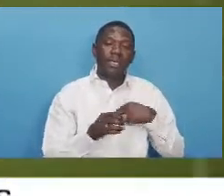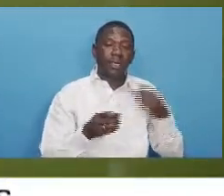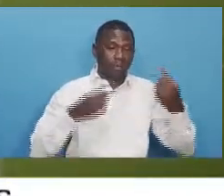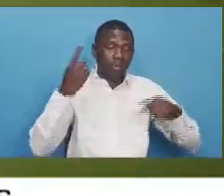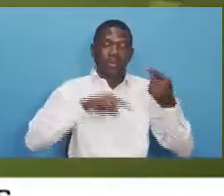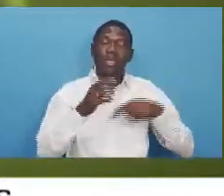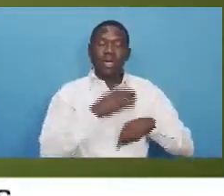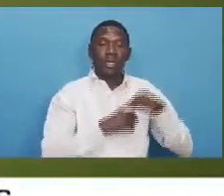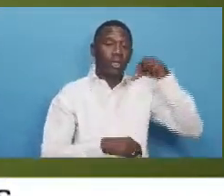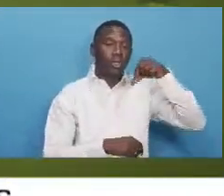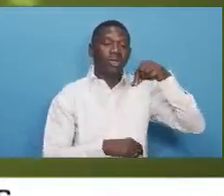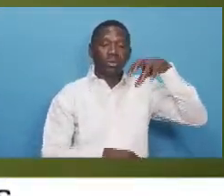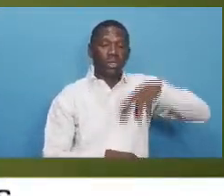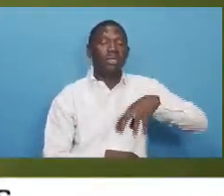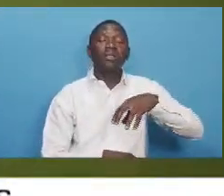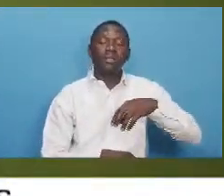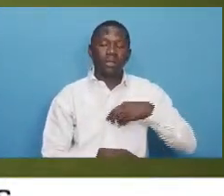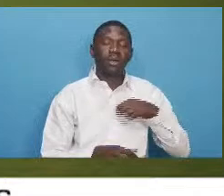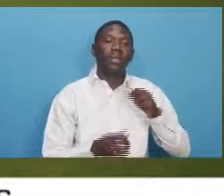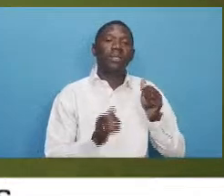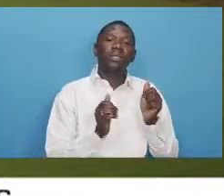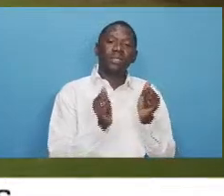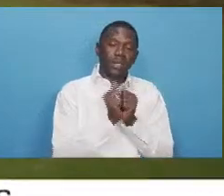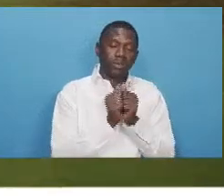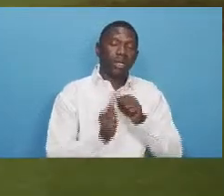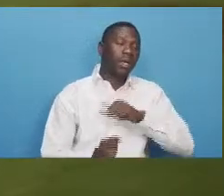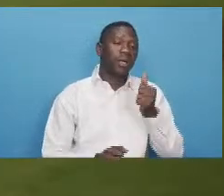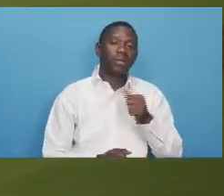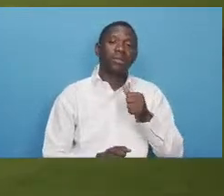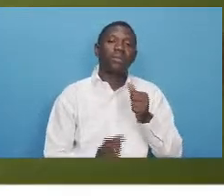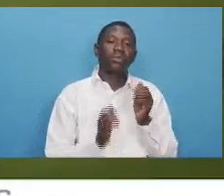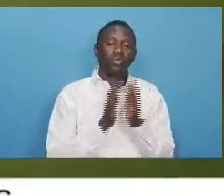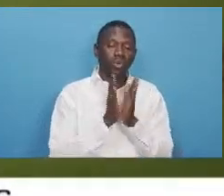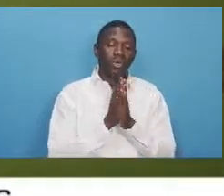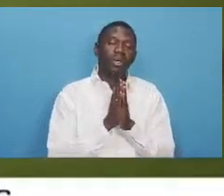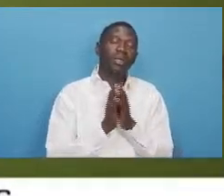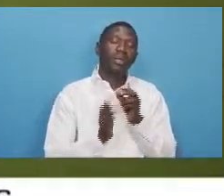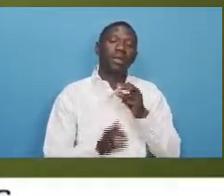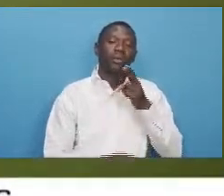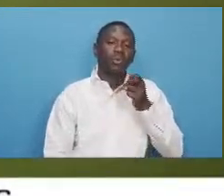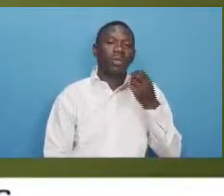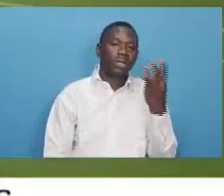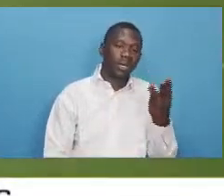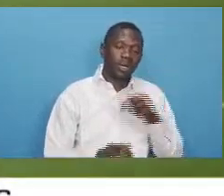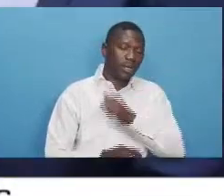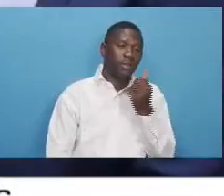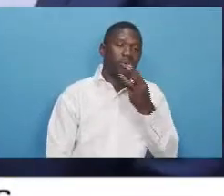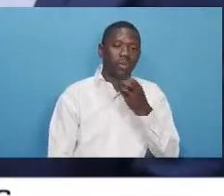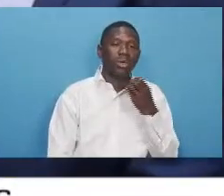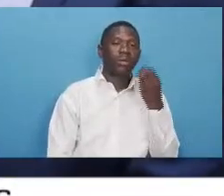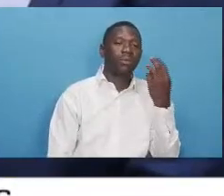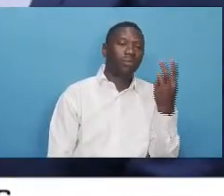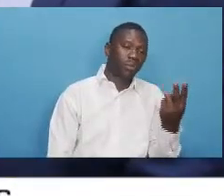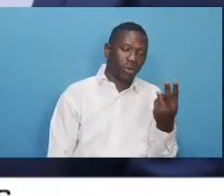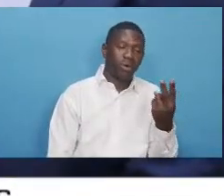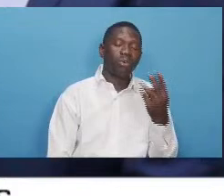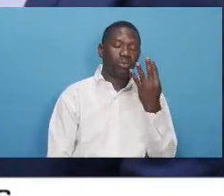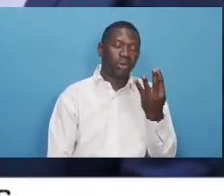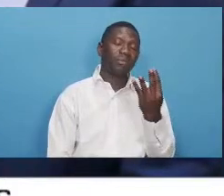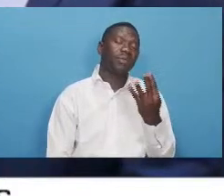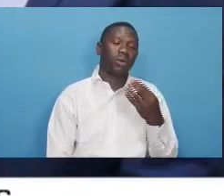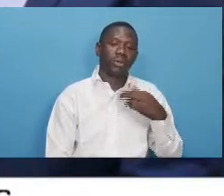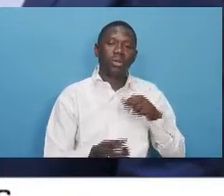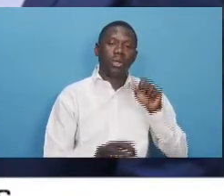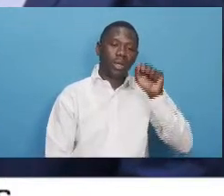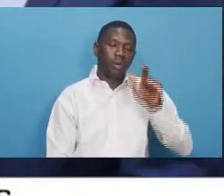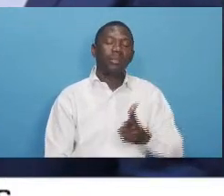Saturday, April 23rd and Sunday, April 24th, respectively. Former Gambian international ASISCOR Nyang, a senior member of the